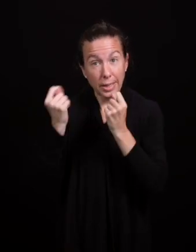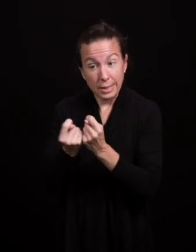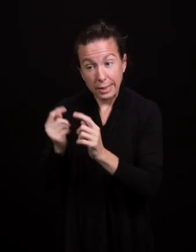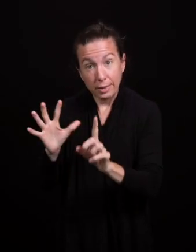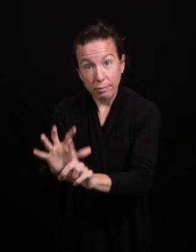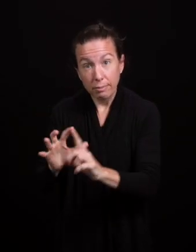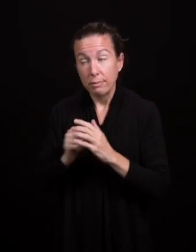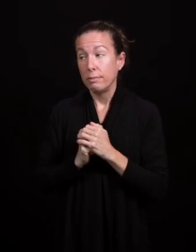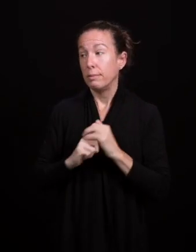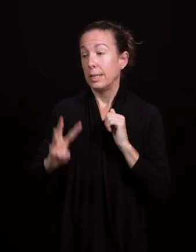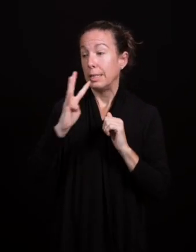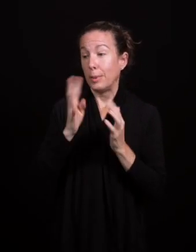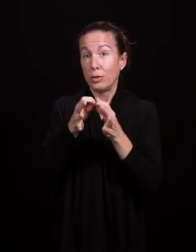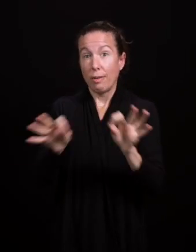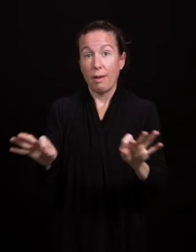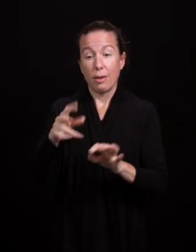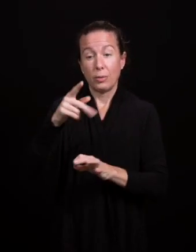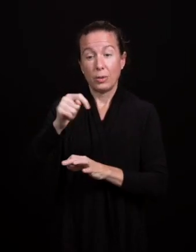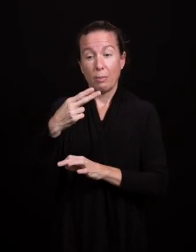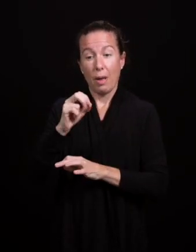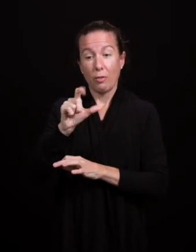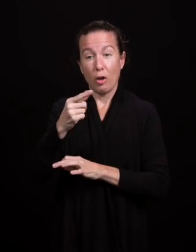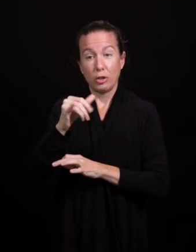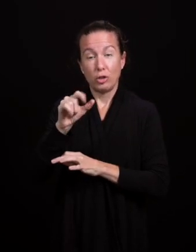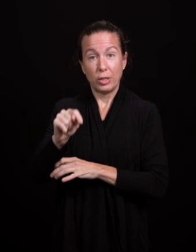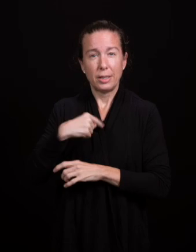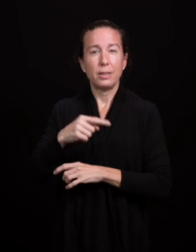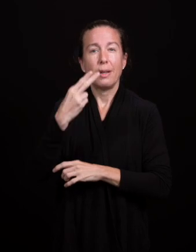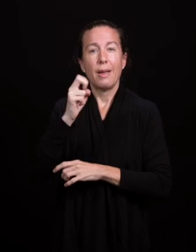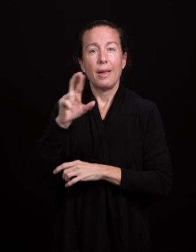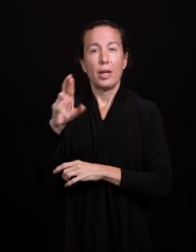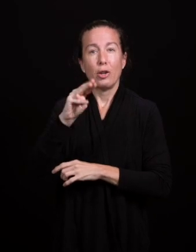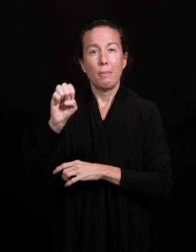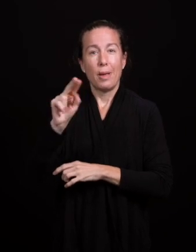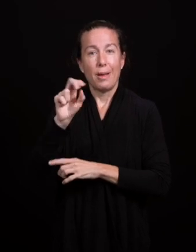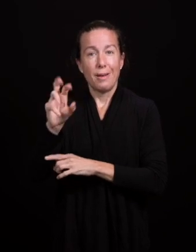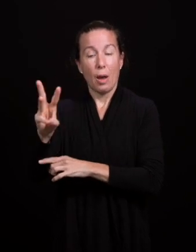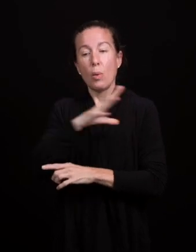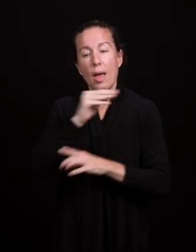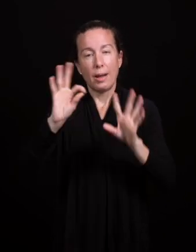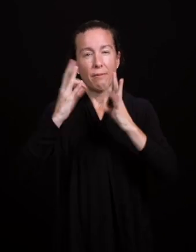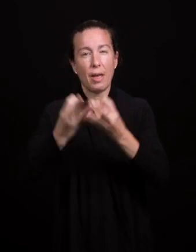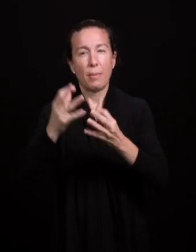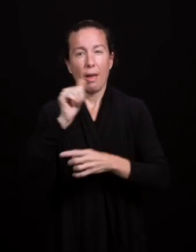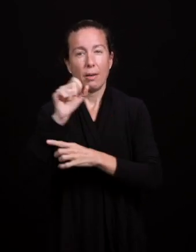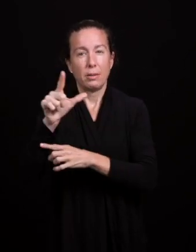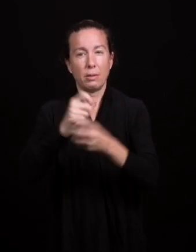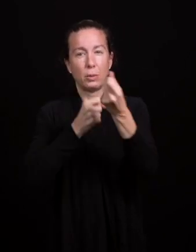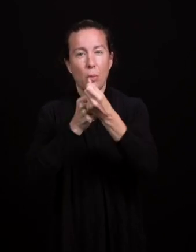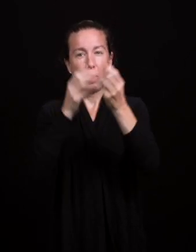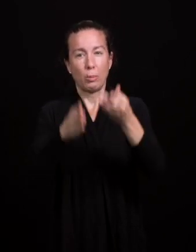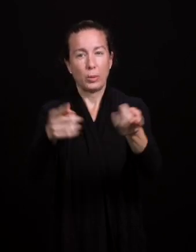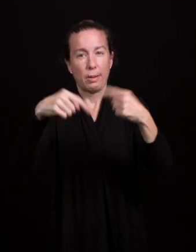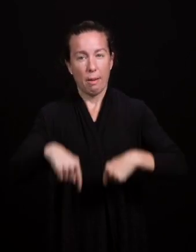with a speech and language pathologist from Hear Me Now, and we had a family ASL support person as